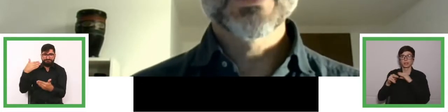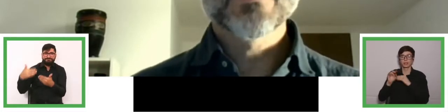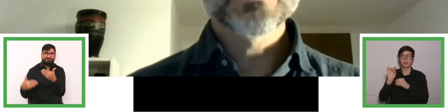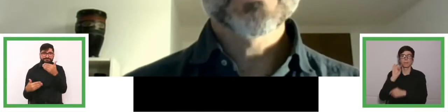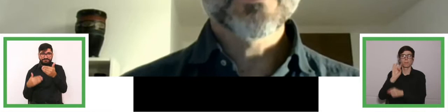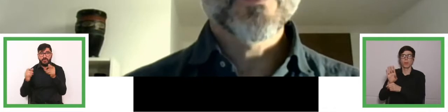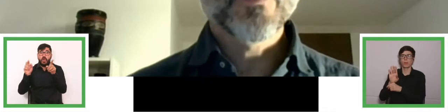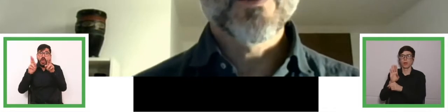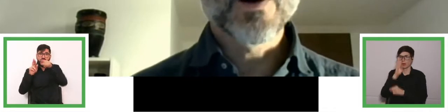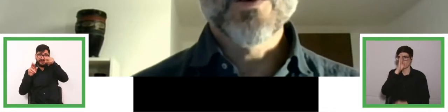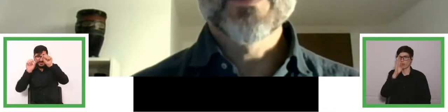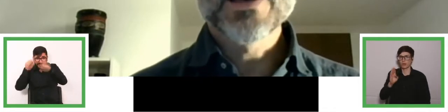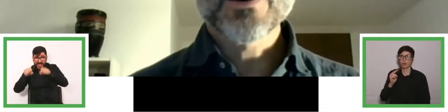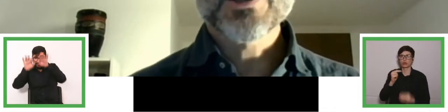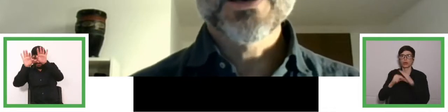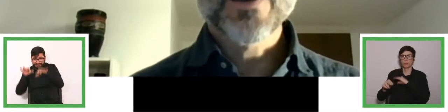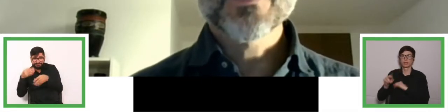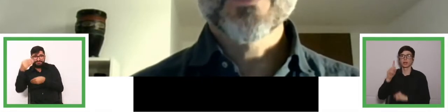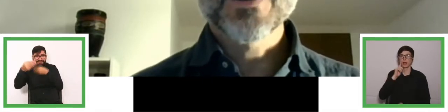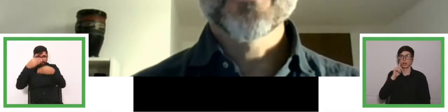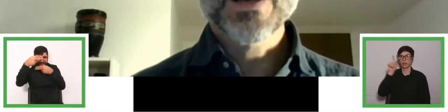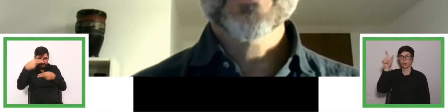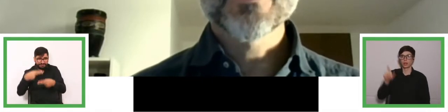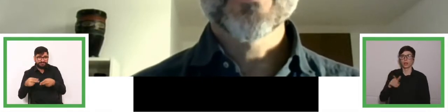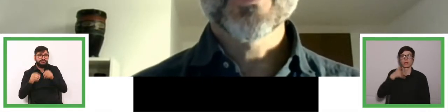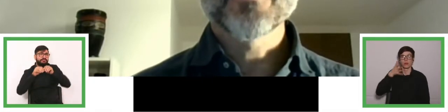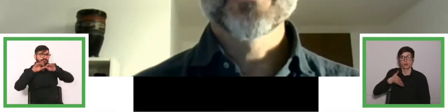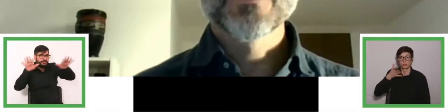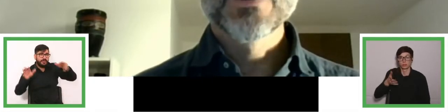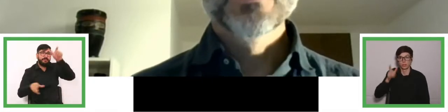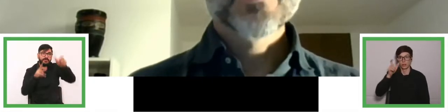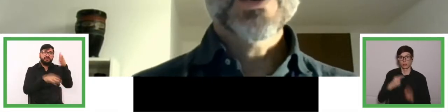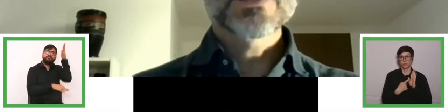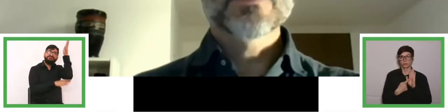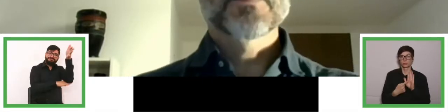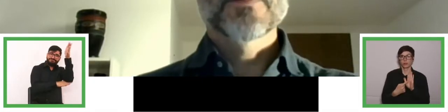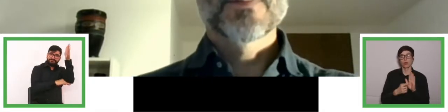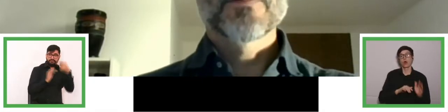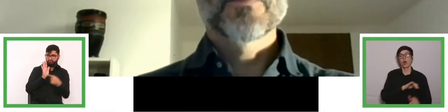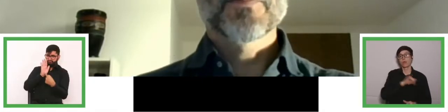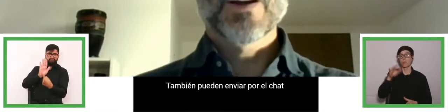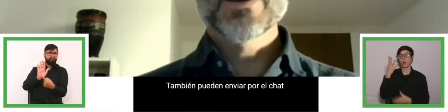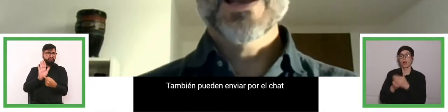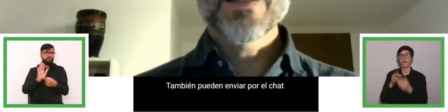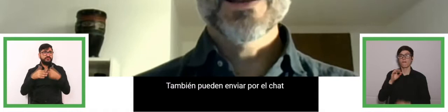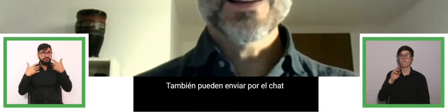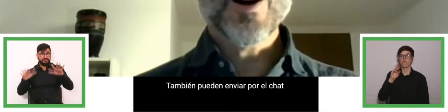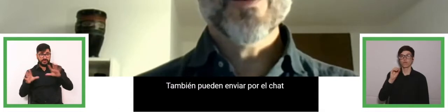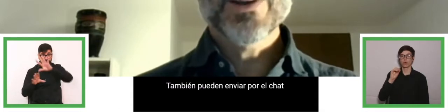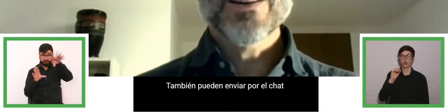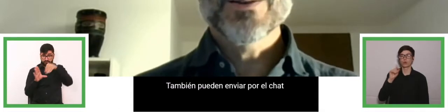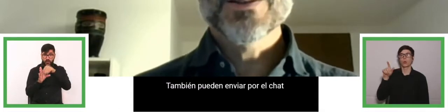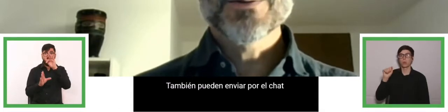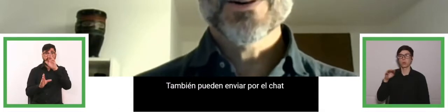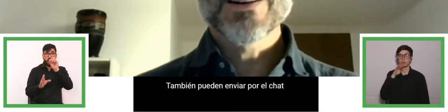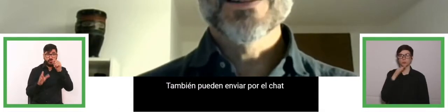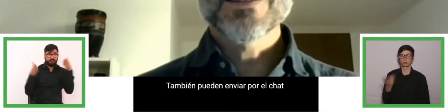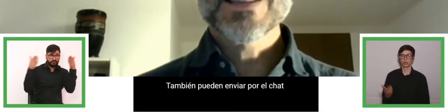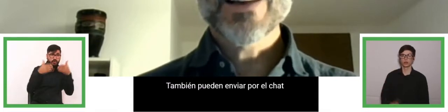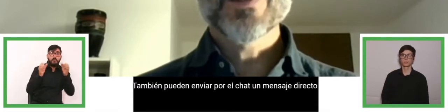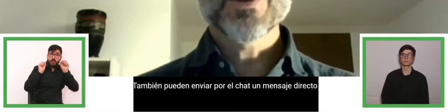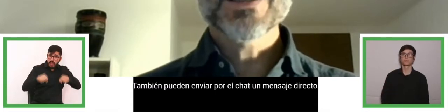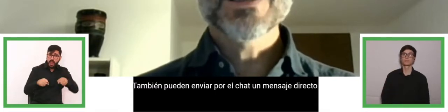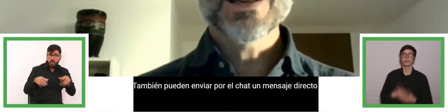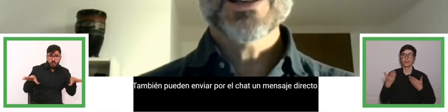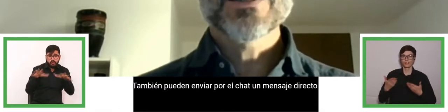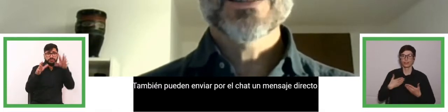to the speakers for follow-up discussion after the forum. Great. Okay, then off we go to our